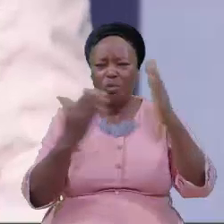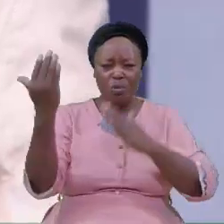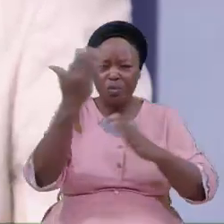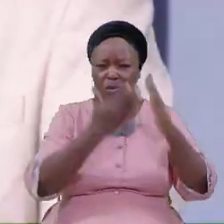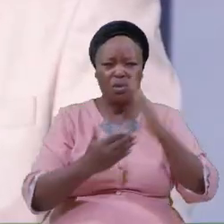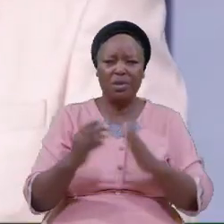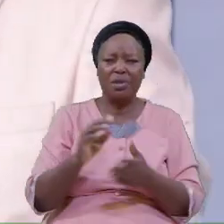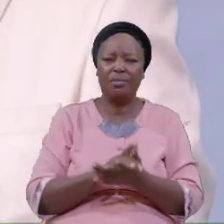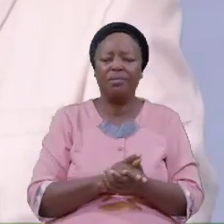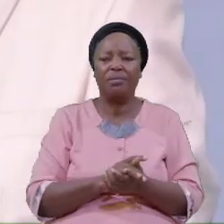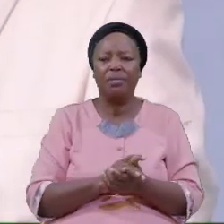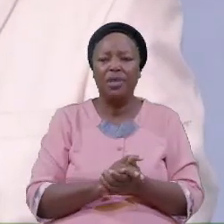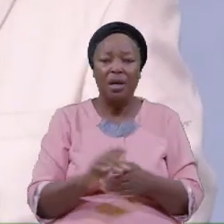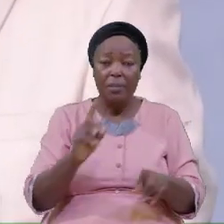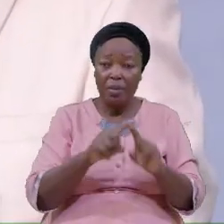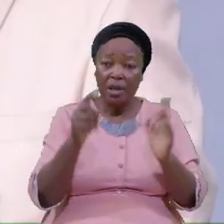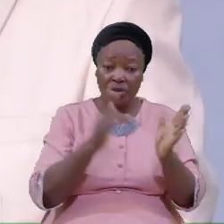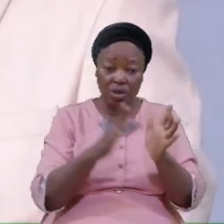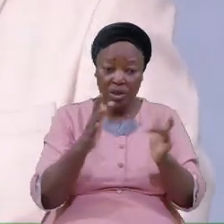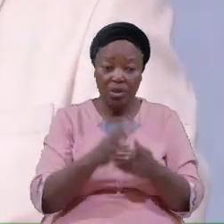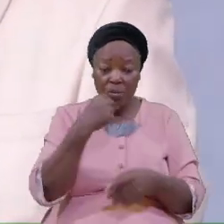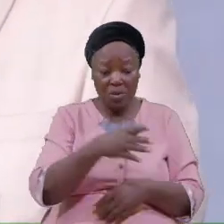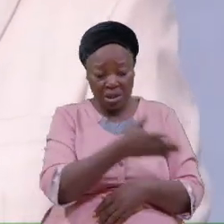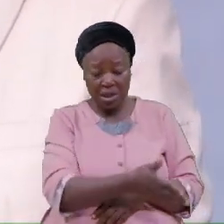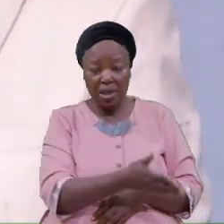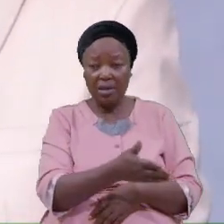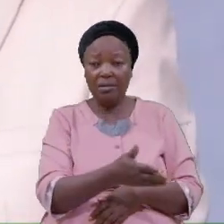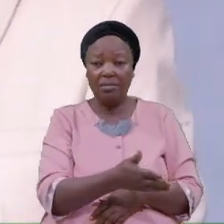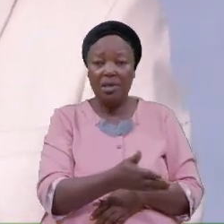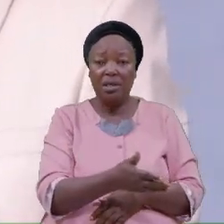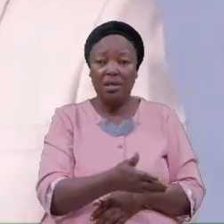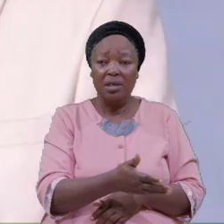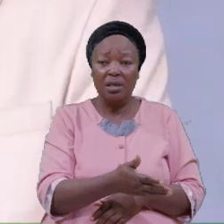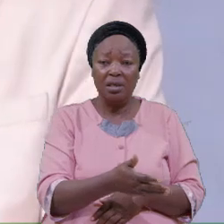But Jesus was lying there, he said on the pillow,